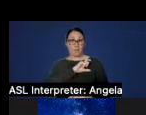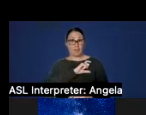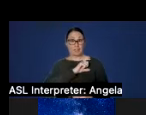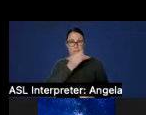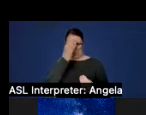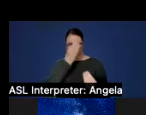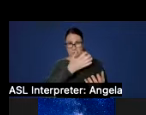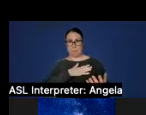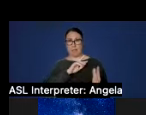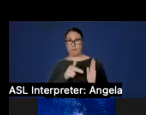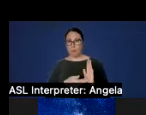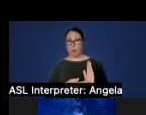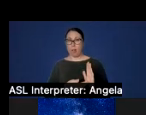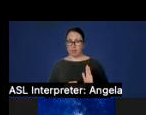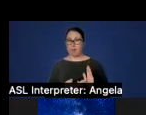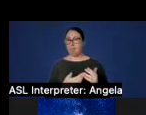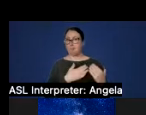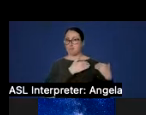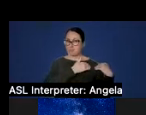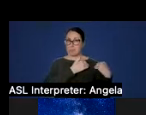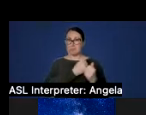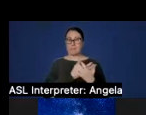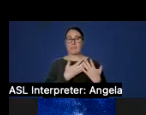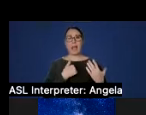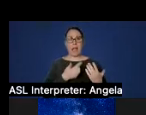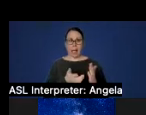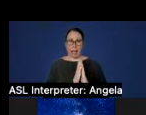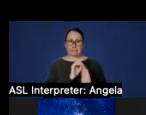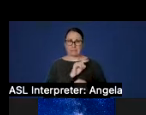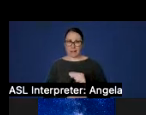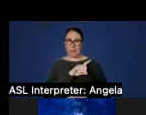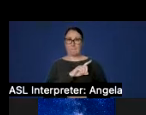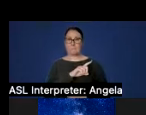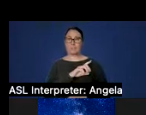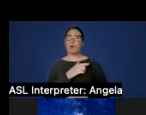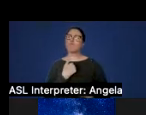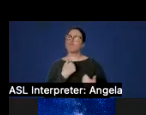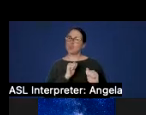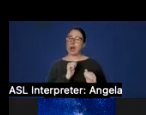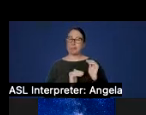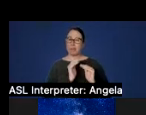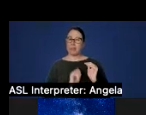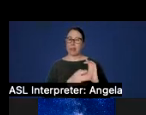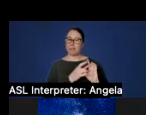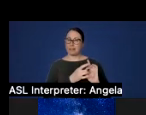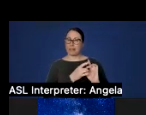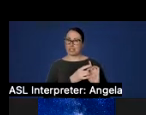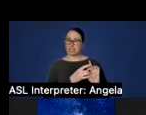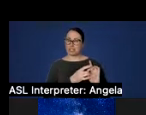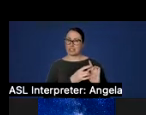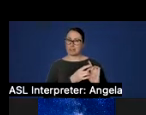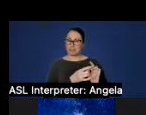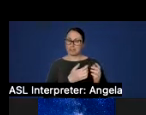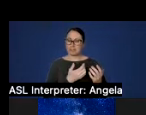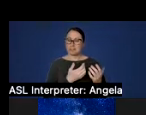you know, I asked them, I'm like, okay, so, you know, trying to build that relationship to see what was going on,